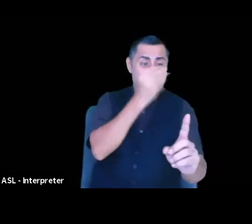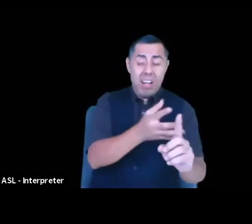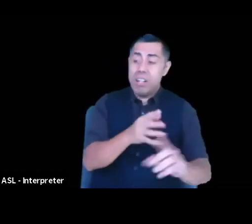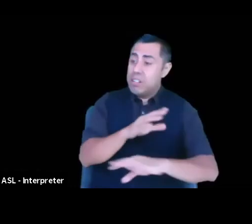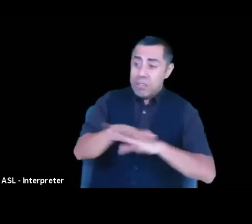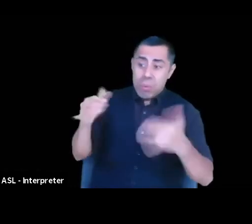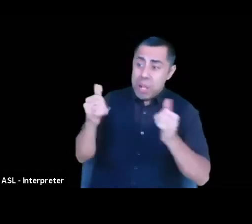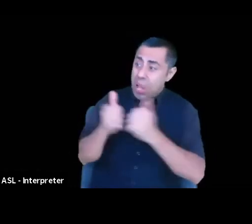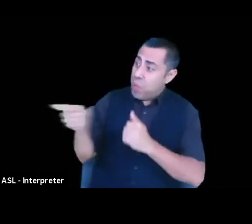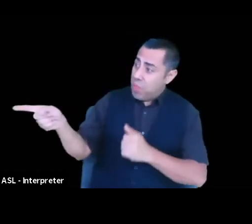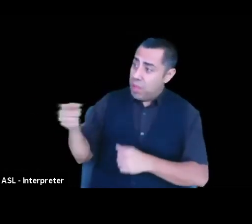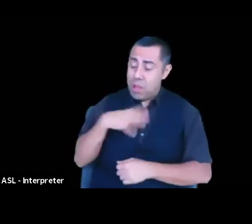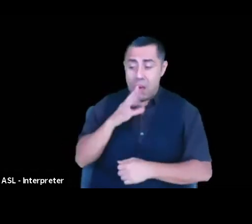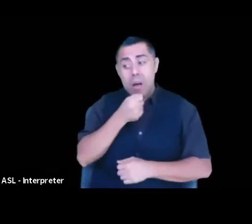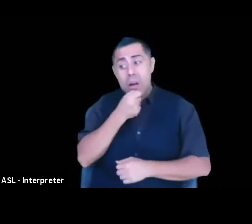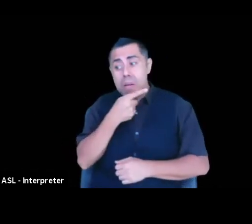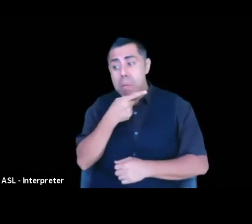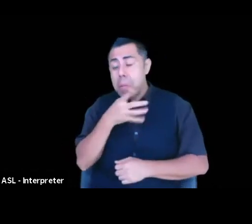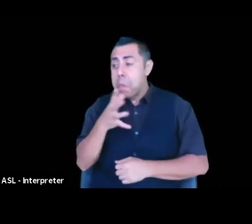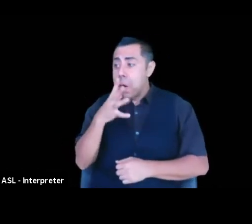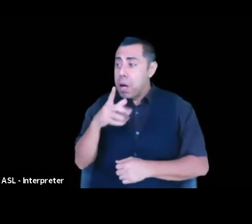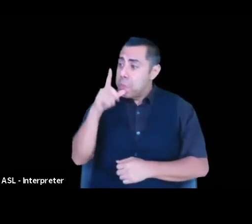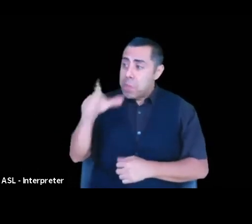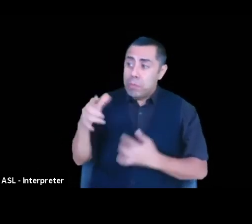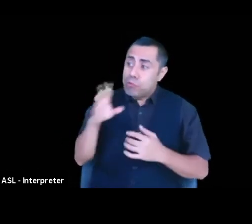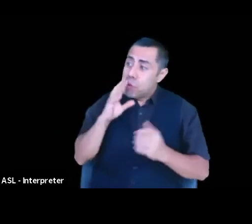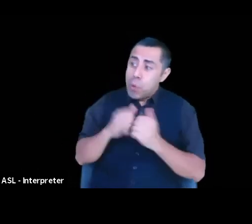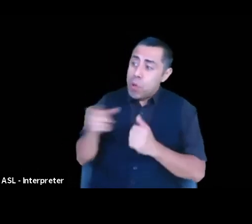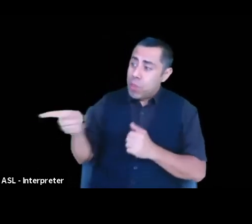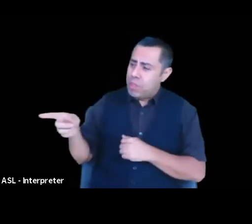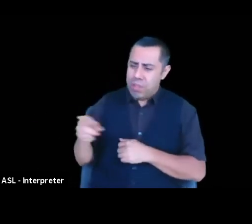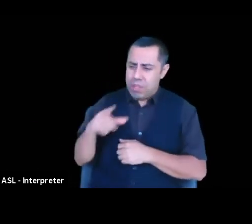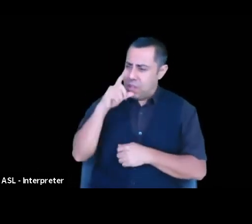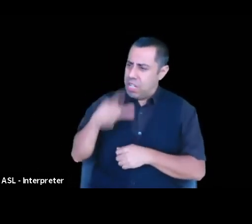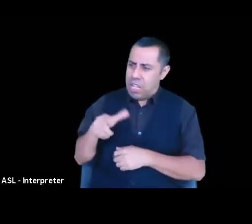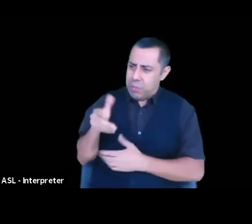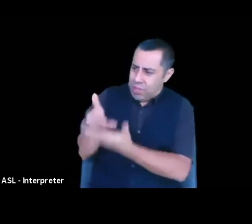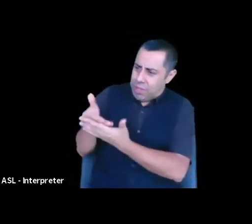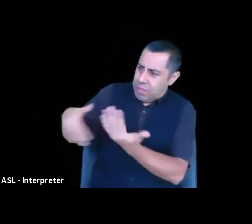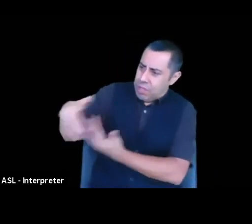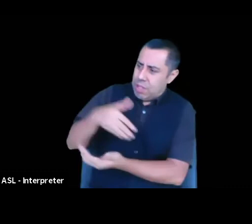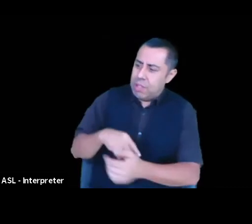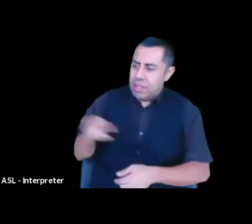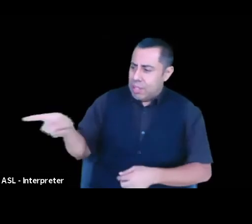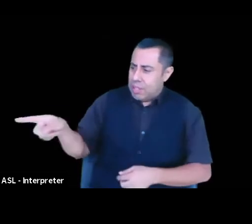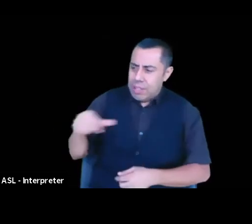you're not supposed to talk to her. You're not even supposed to be near her. They're not from here. And